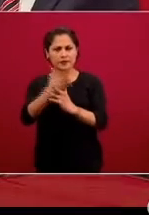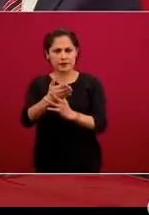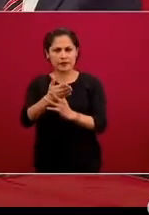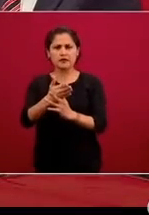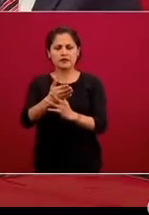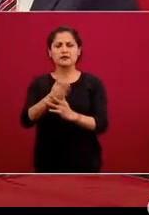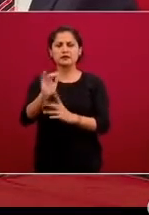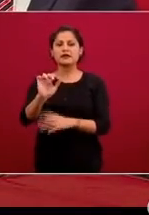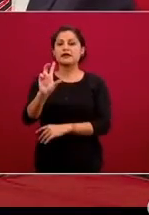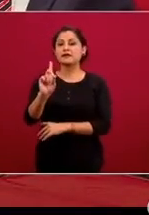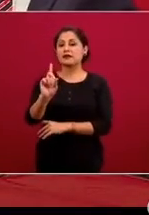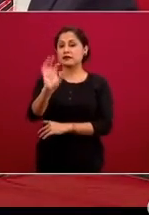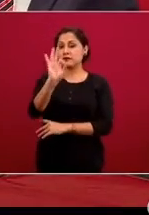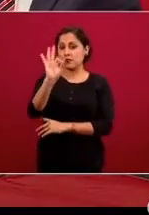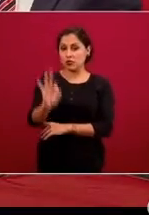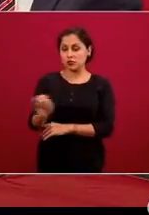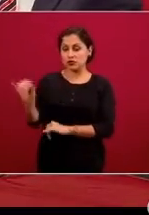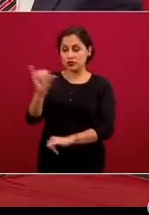laboratories